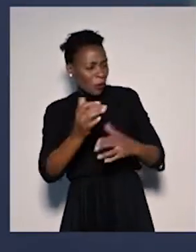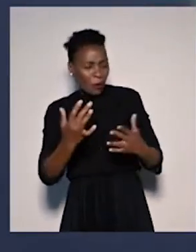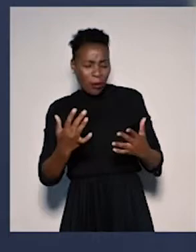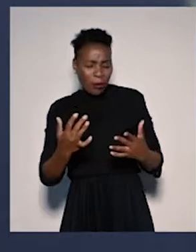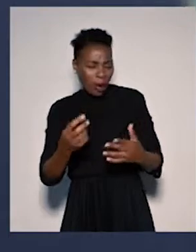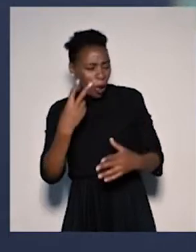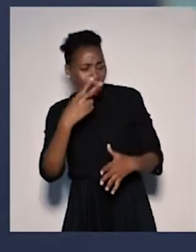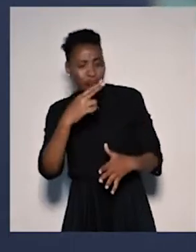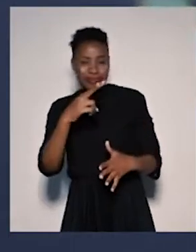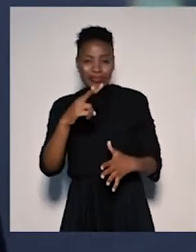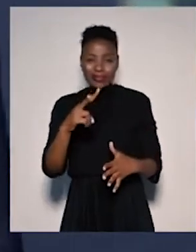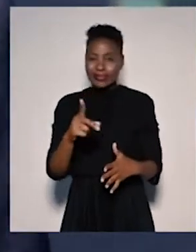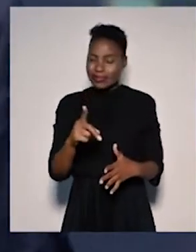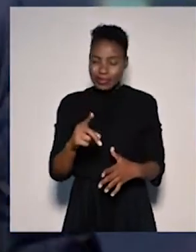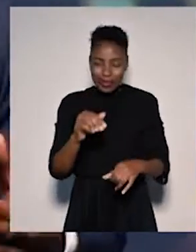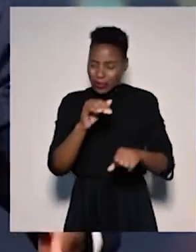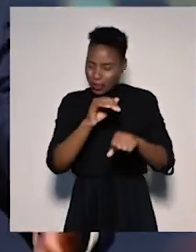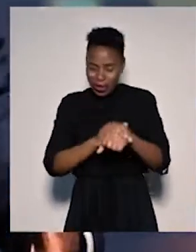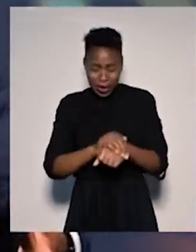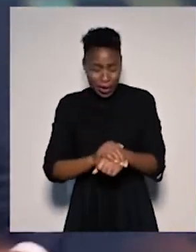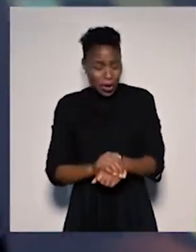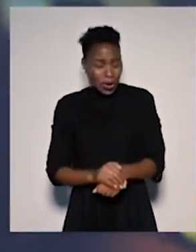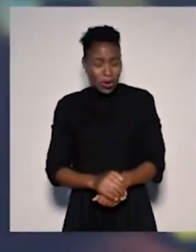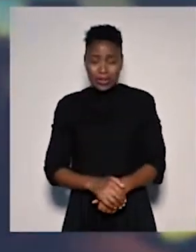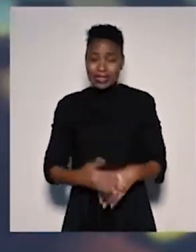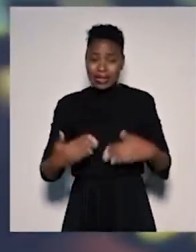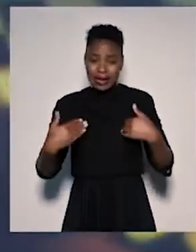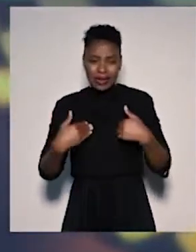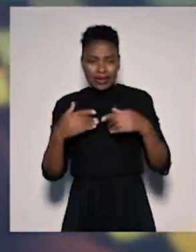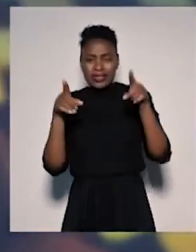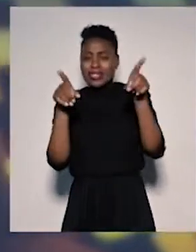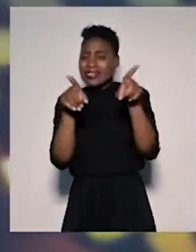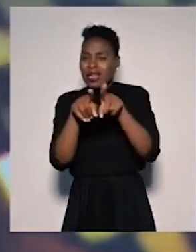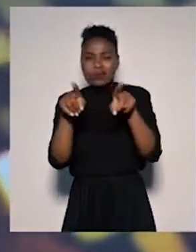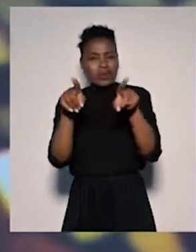And when you see what has become of your friends, you started with them in the same things.